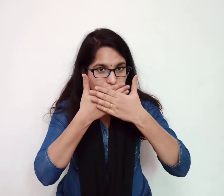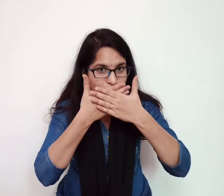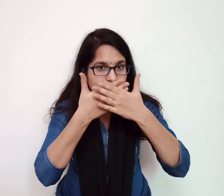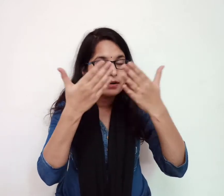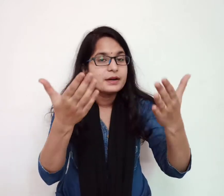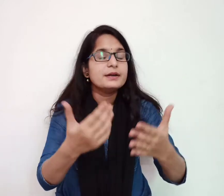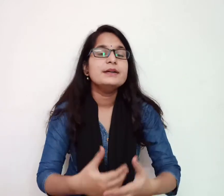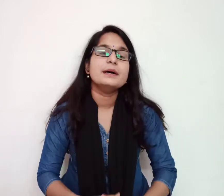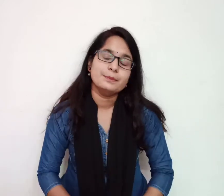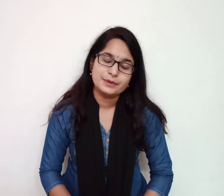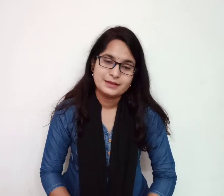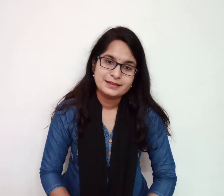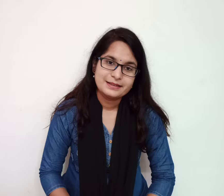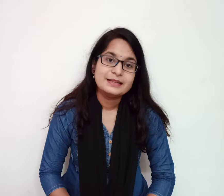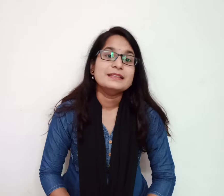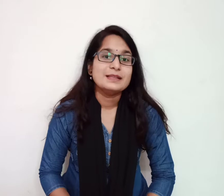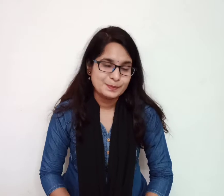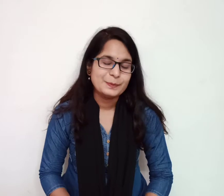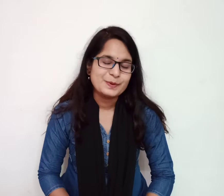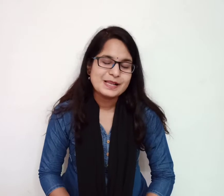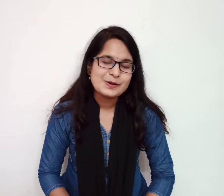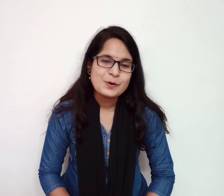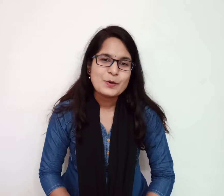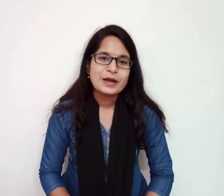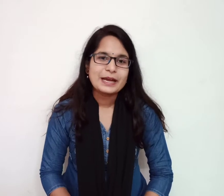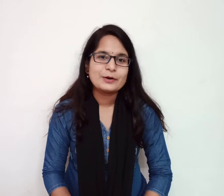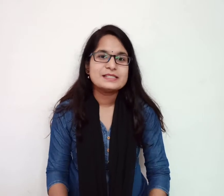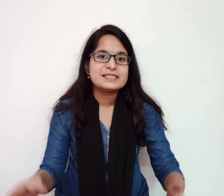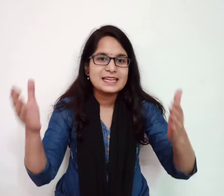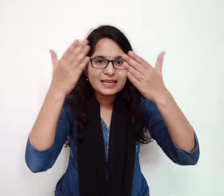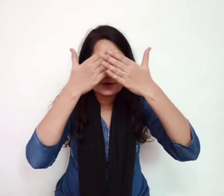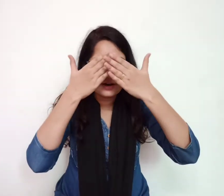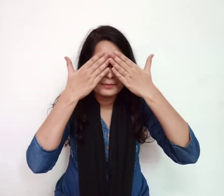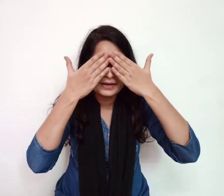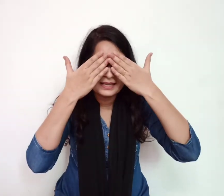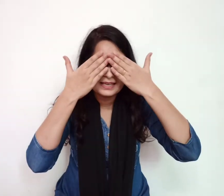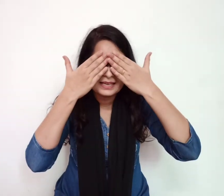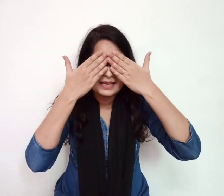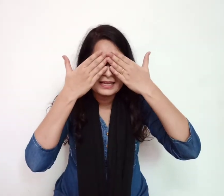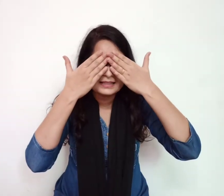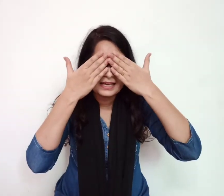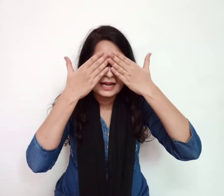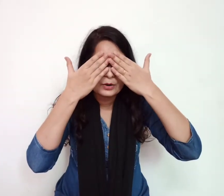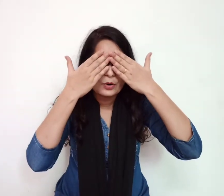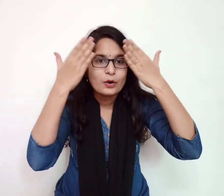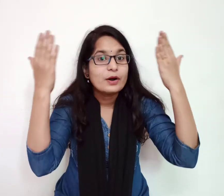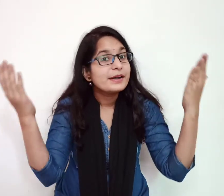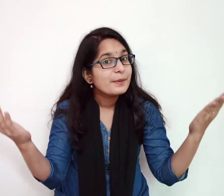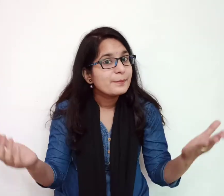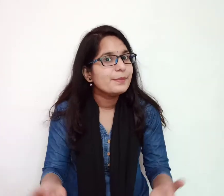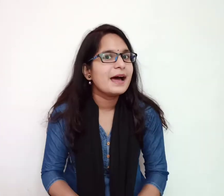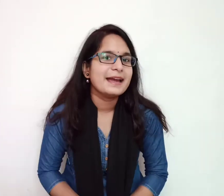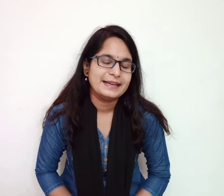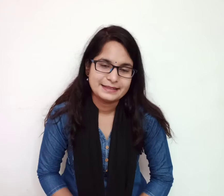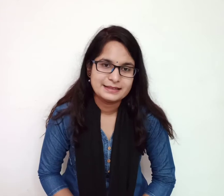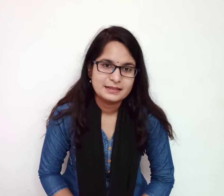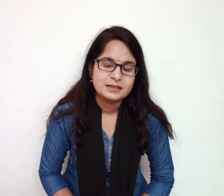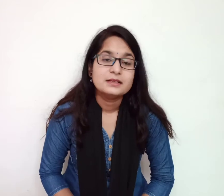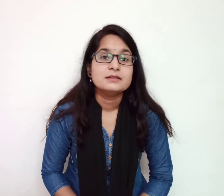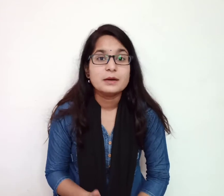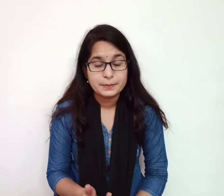are called dumb. The people who cannot see normally, they are called